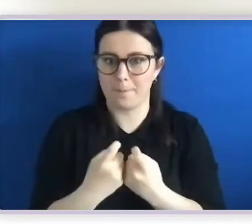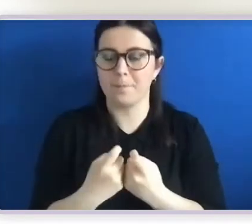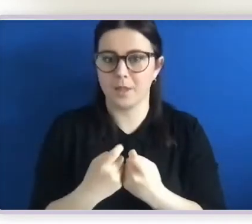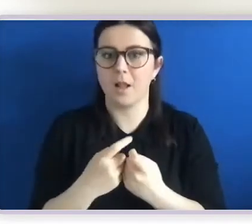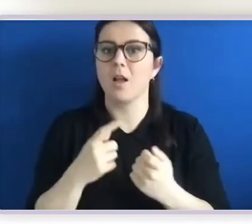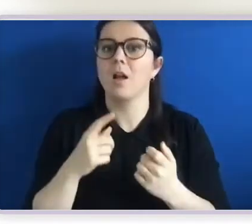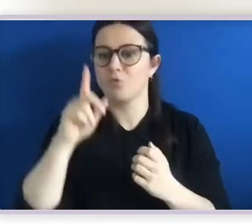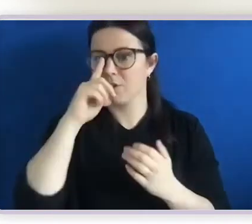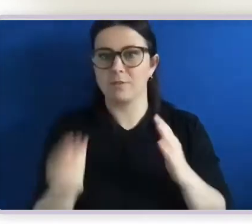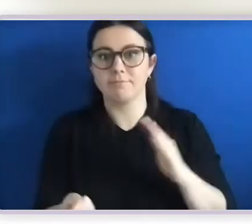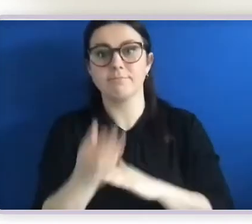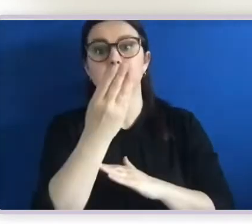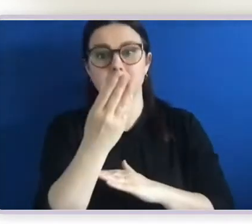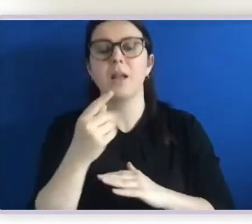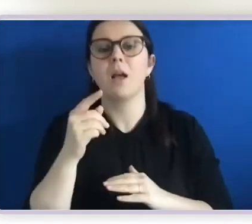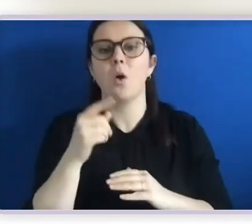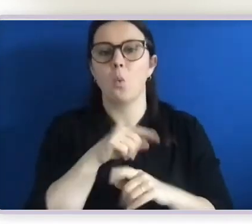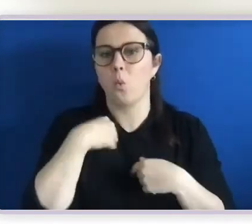often then get back in contact with you.